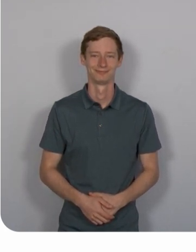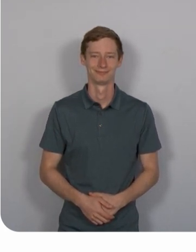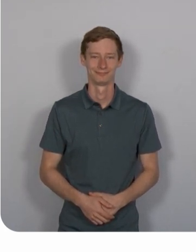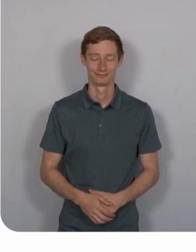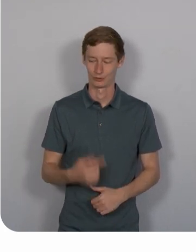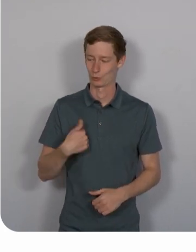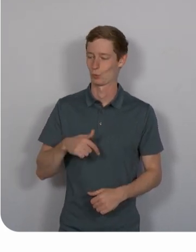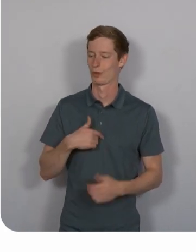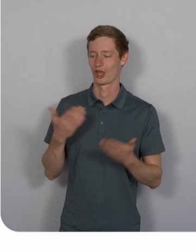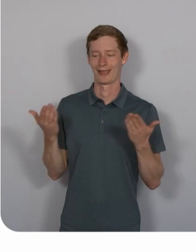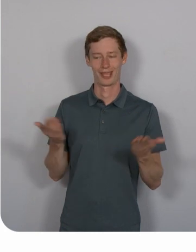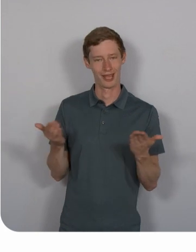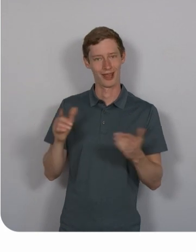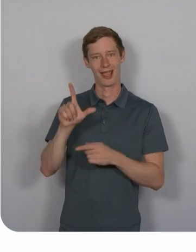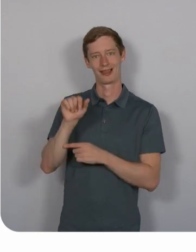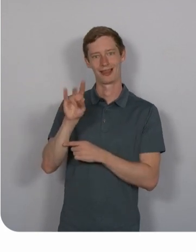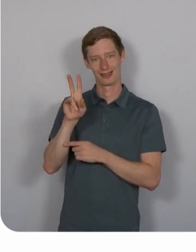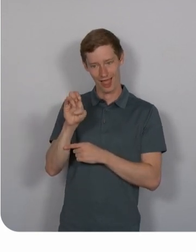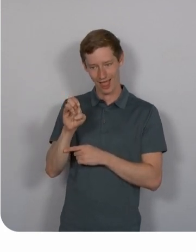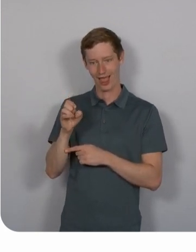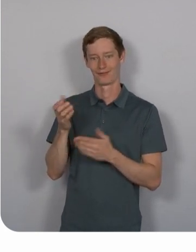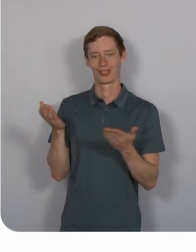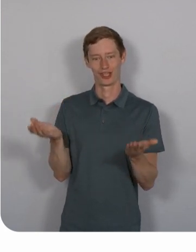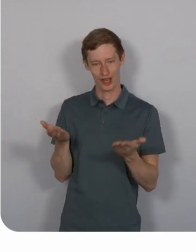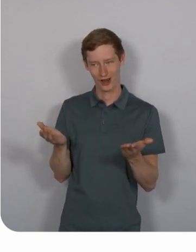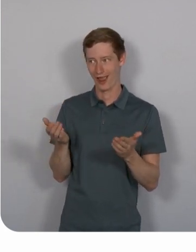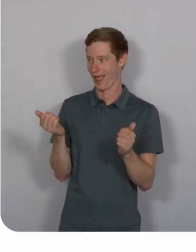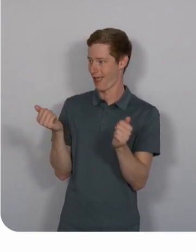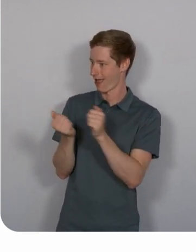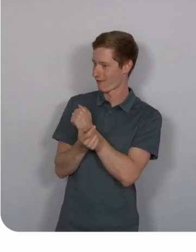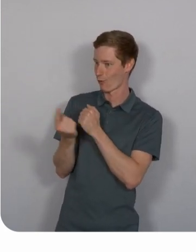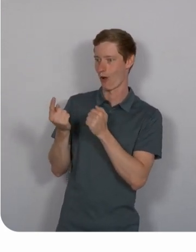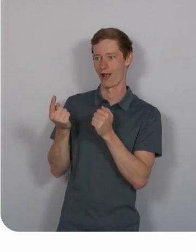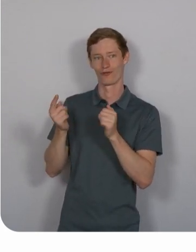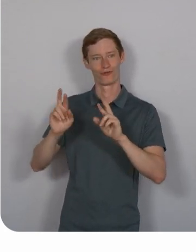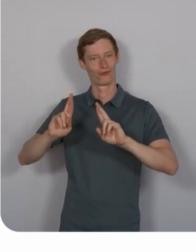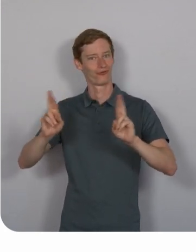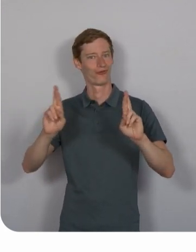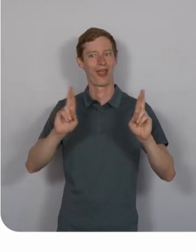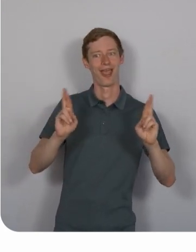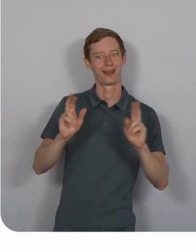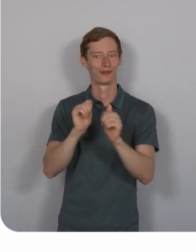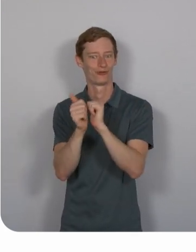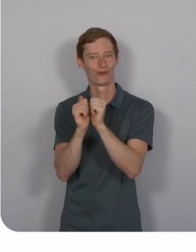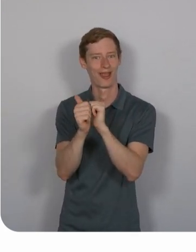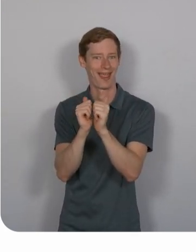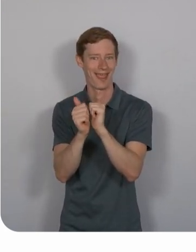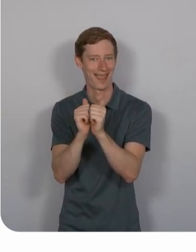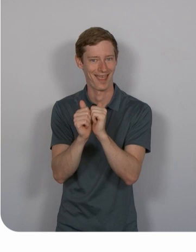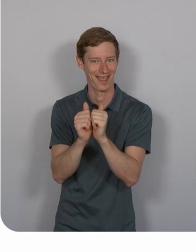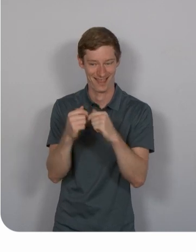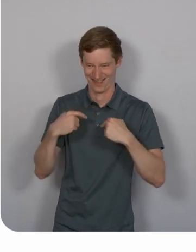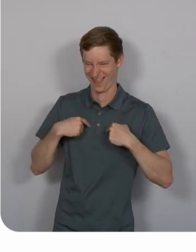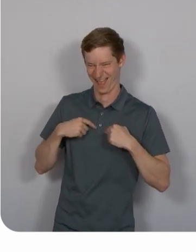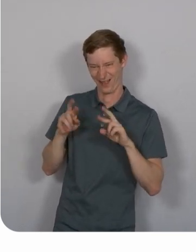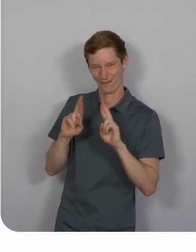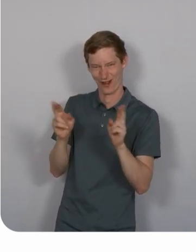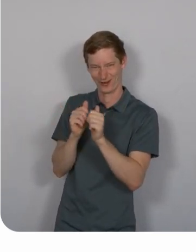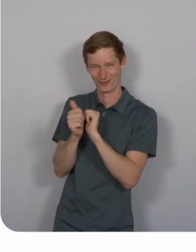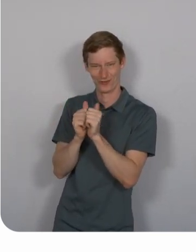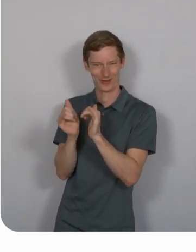We are here live at the track. Everybody is ready to race, and I am getting ready too. Let's